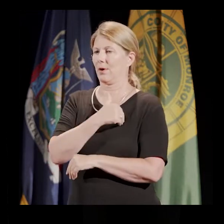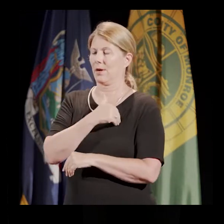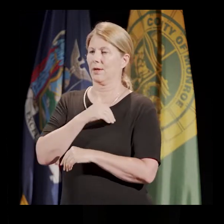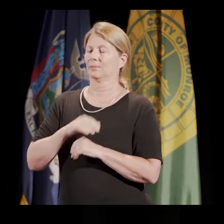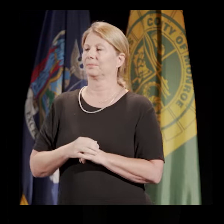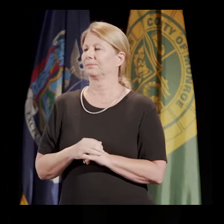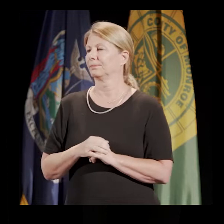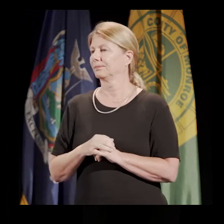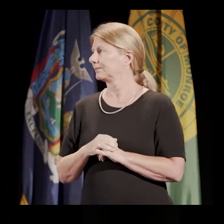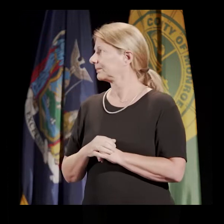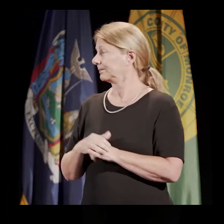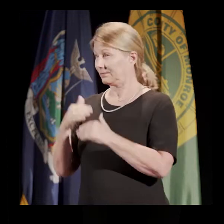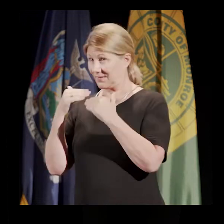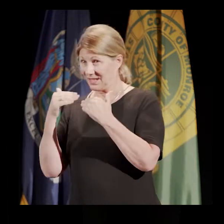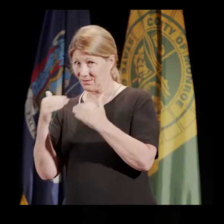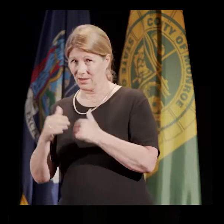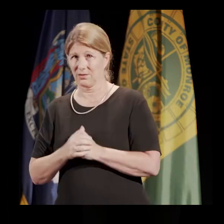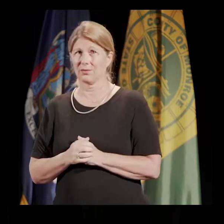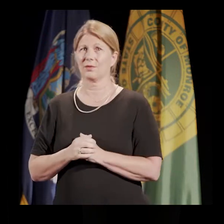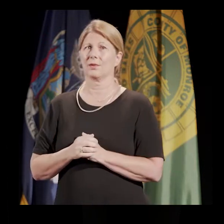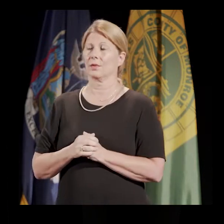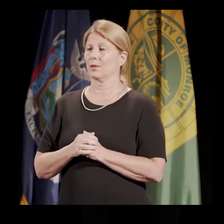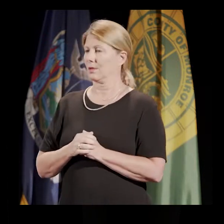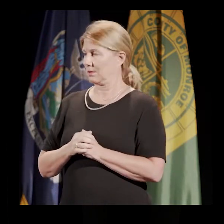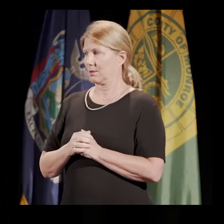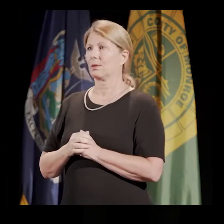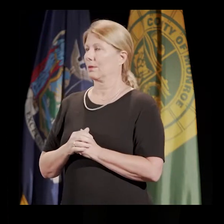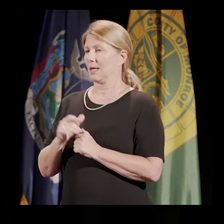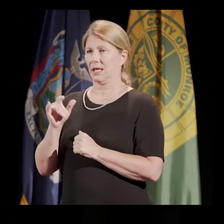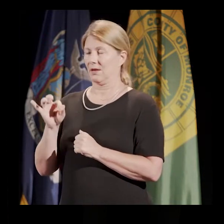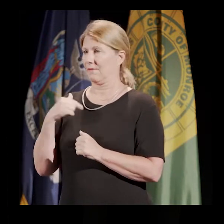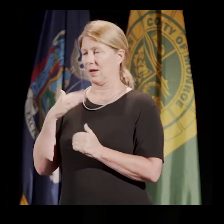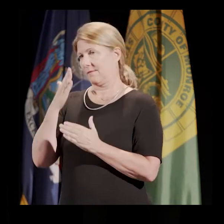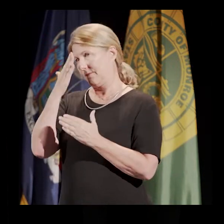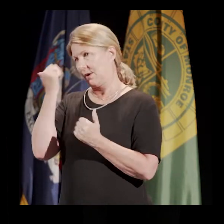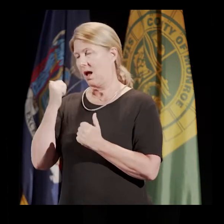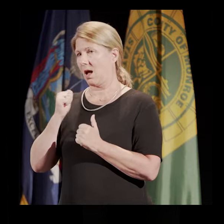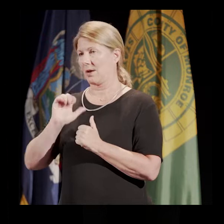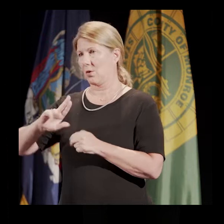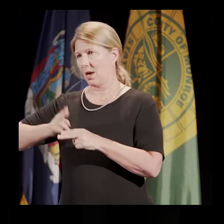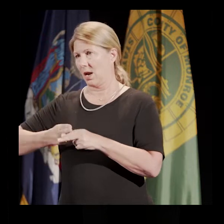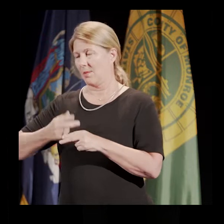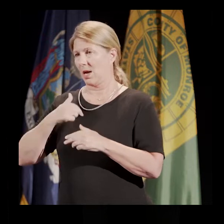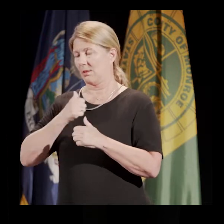have stopped in? I hope I didn't. If I did, just charge it to my head and not my heart.